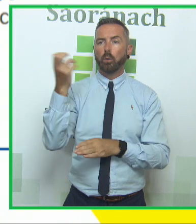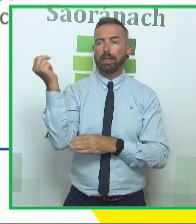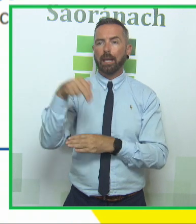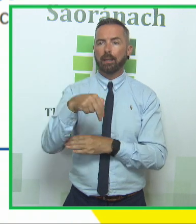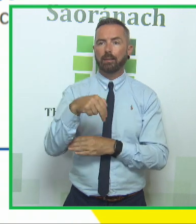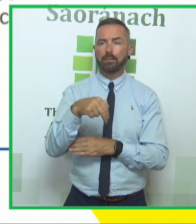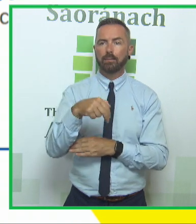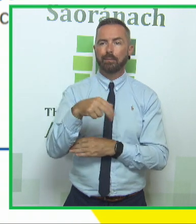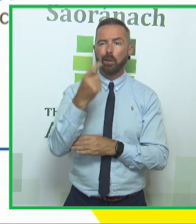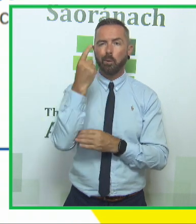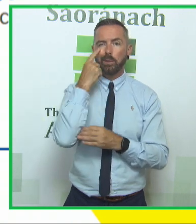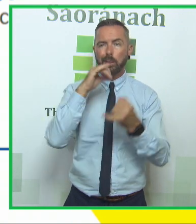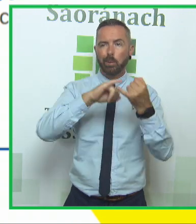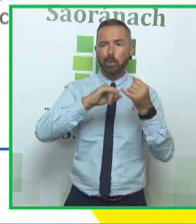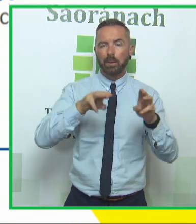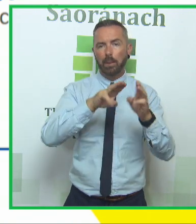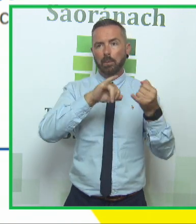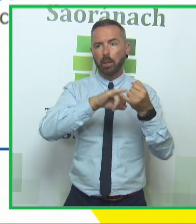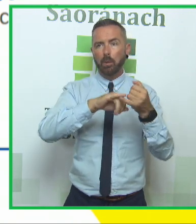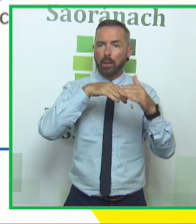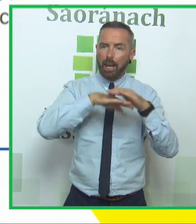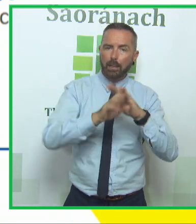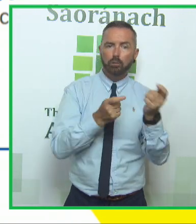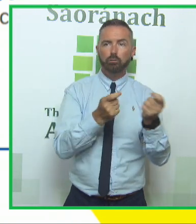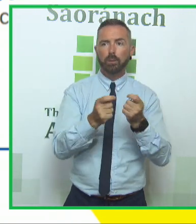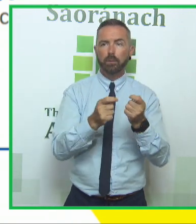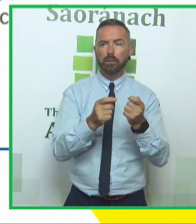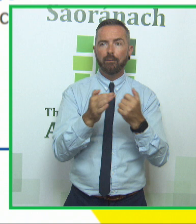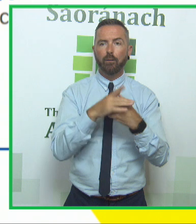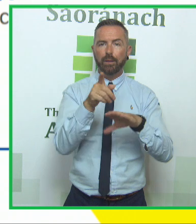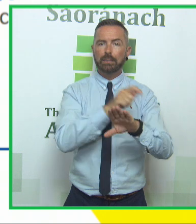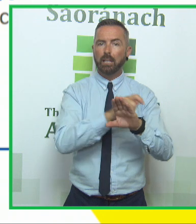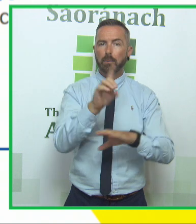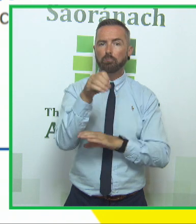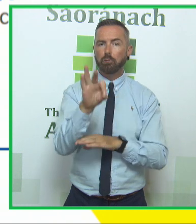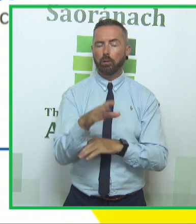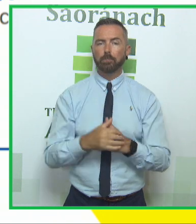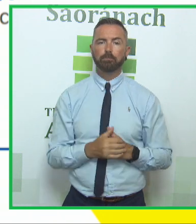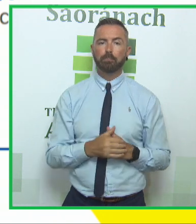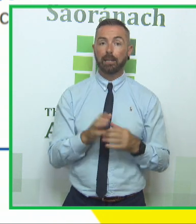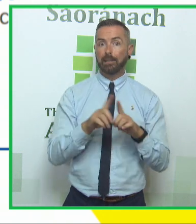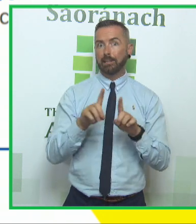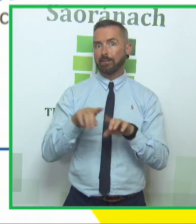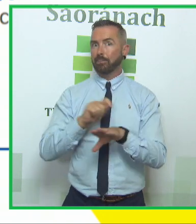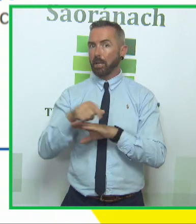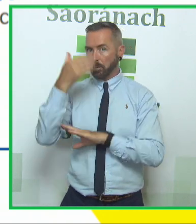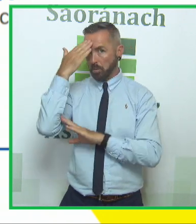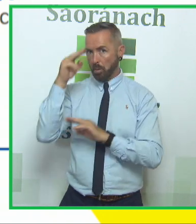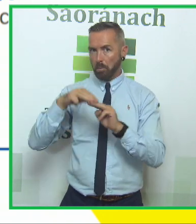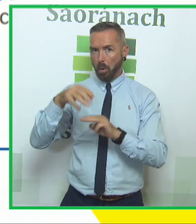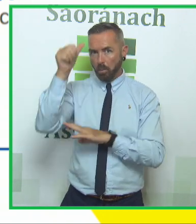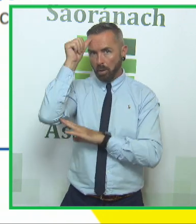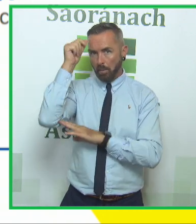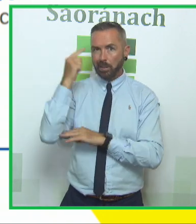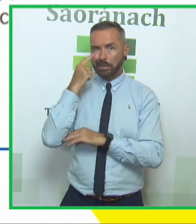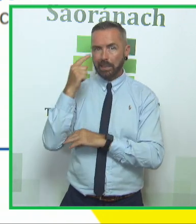to look at the profiles of who are entering treatments for these substances. So there are different types of cocaine. As you know, the most common that we see